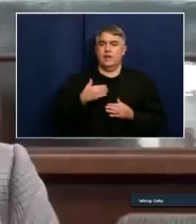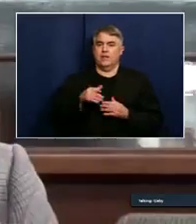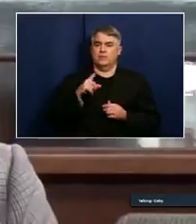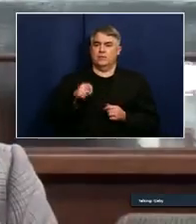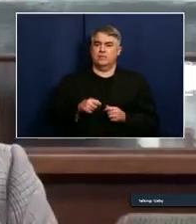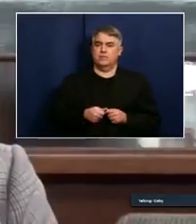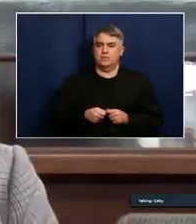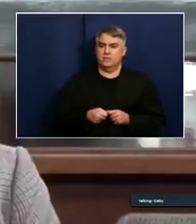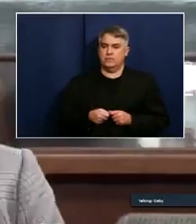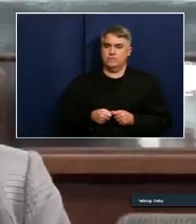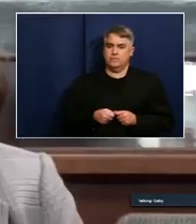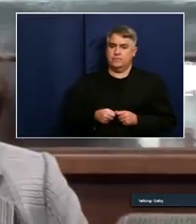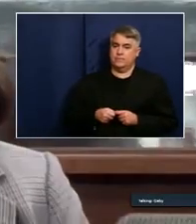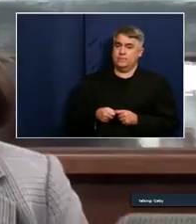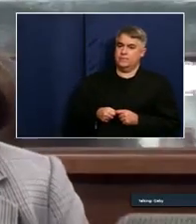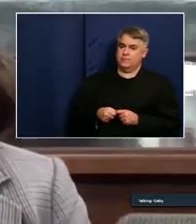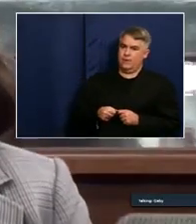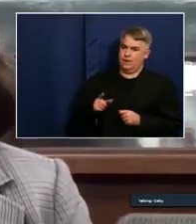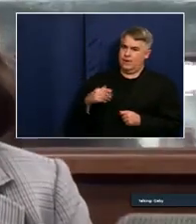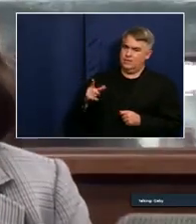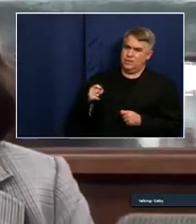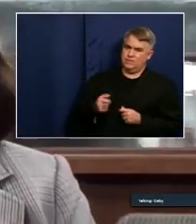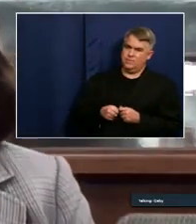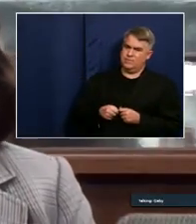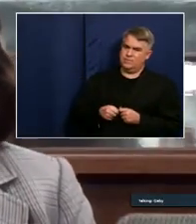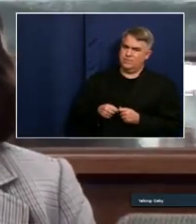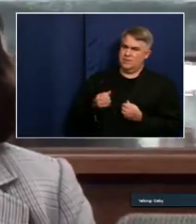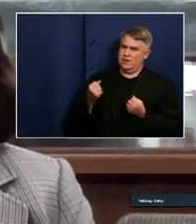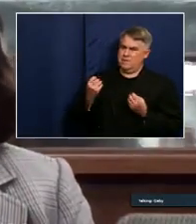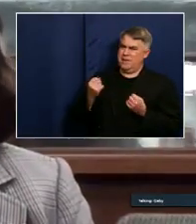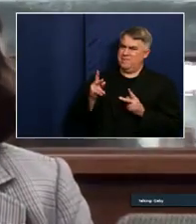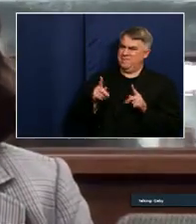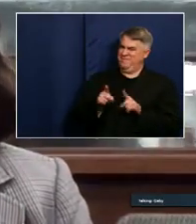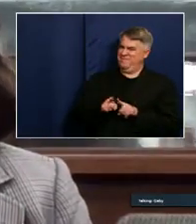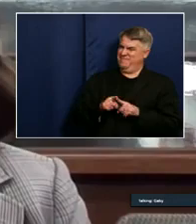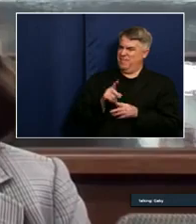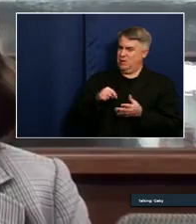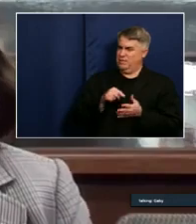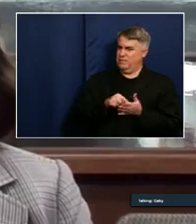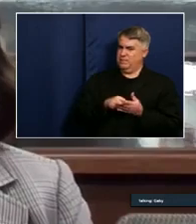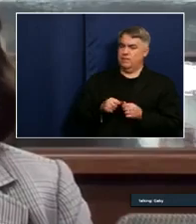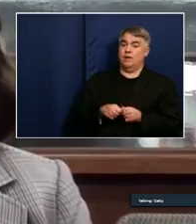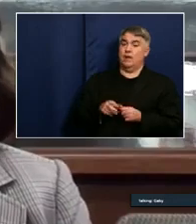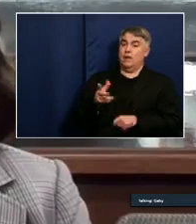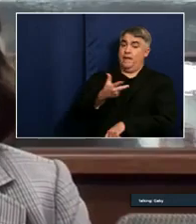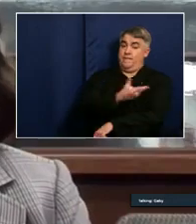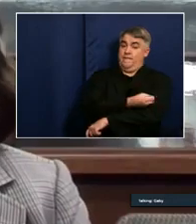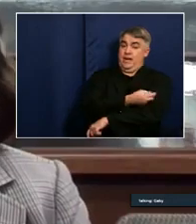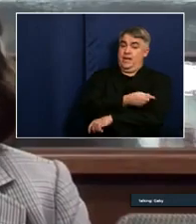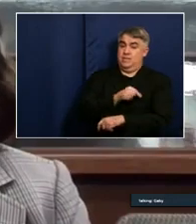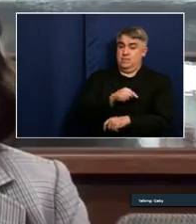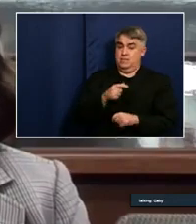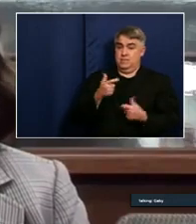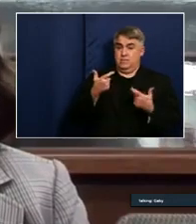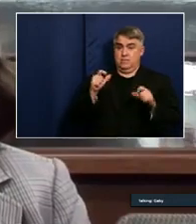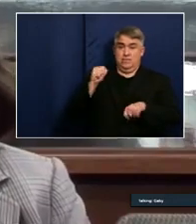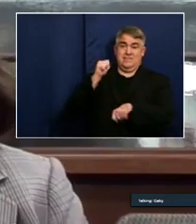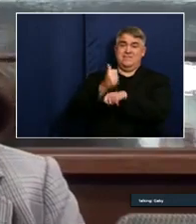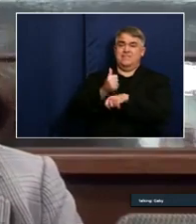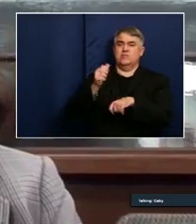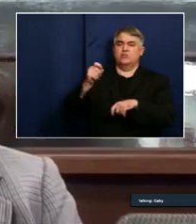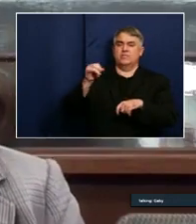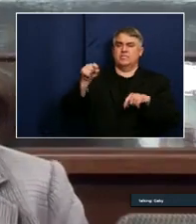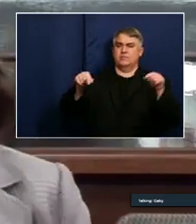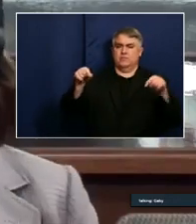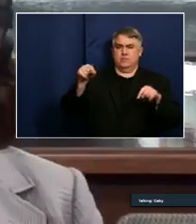Okay, next question. This one was asked by multiple people. Why are vaccine superstations empty? Case in point, Chula Vista location on